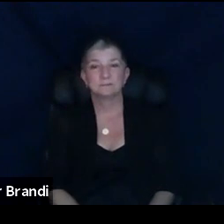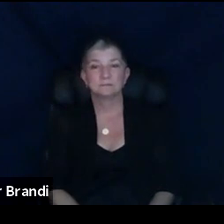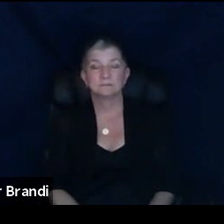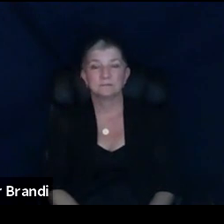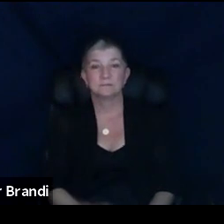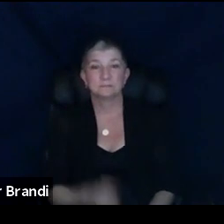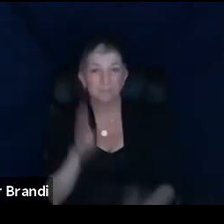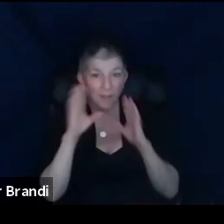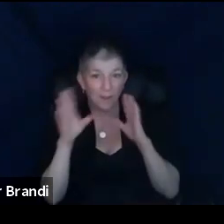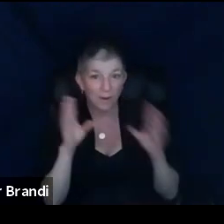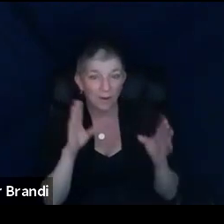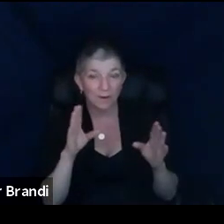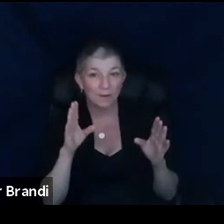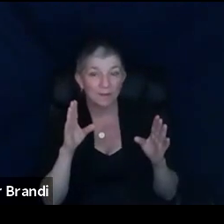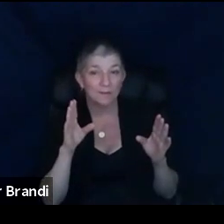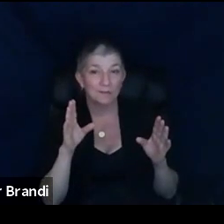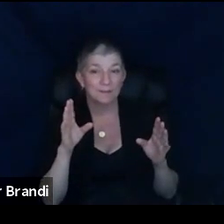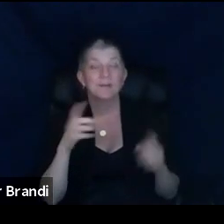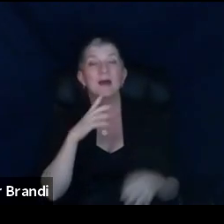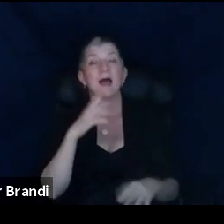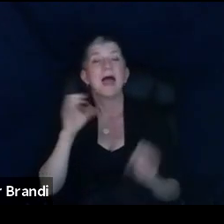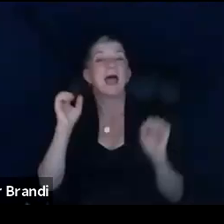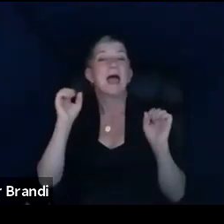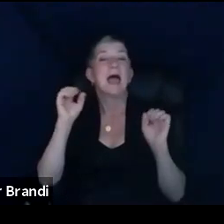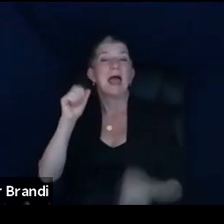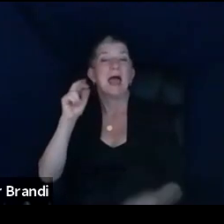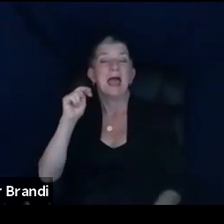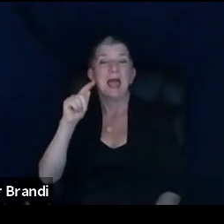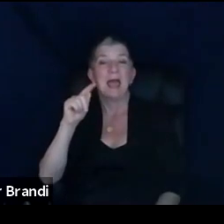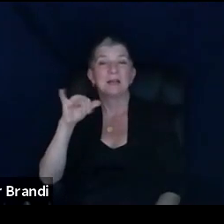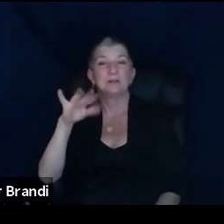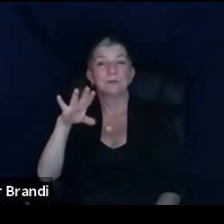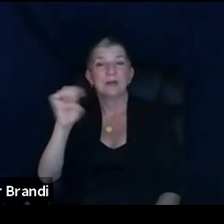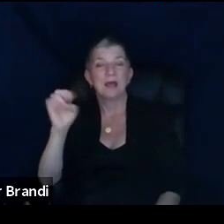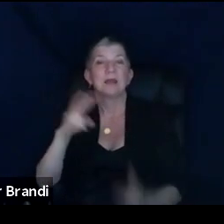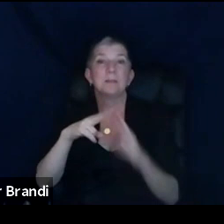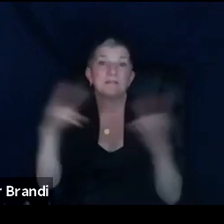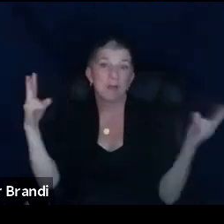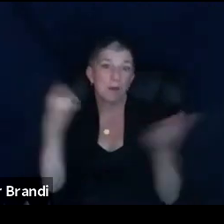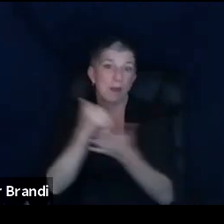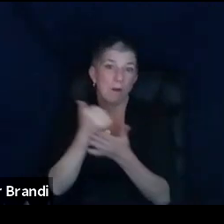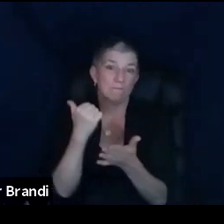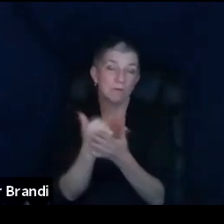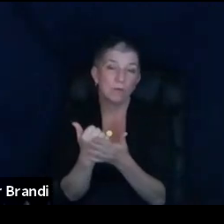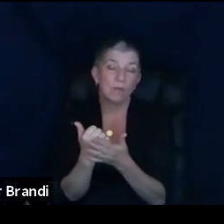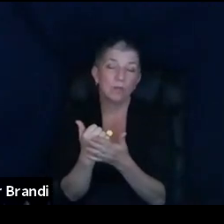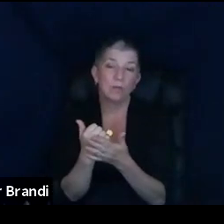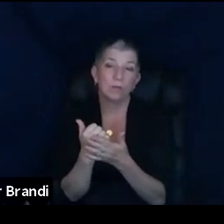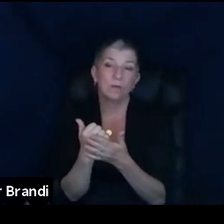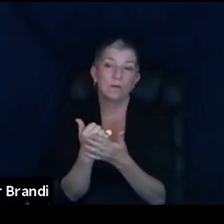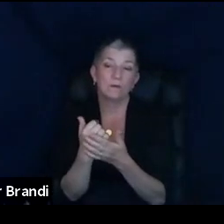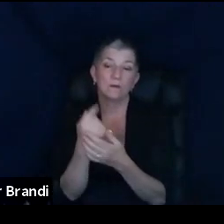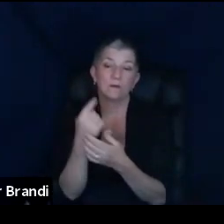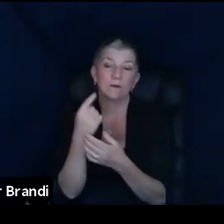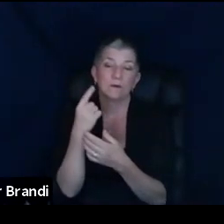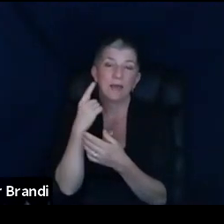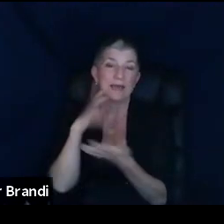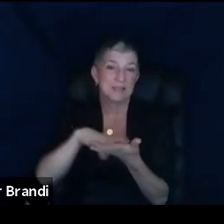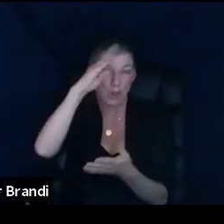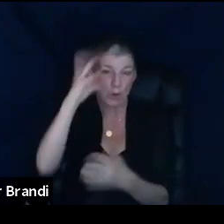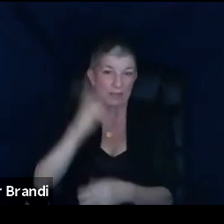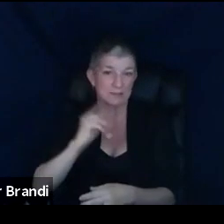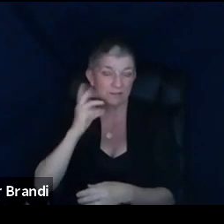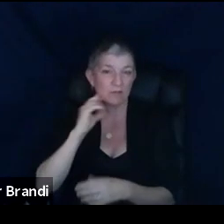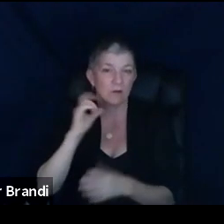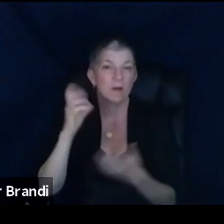Hello? Okay, Right, I was go ahead. saying that it can be super helpful for as a learning experience for people getting